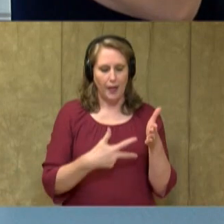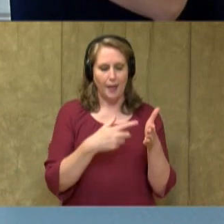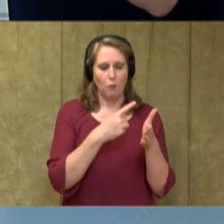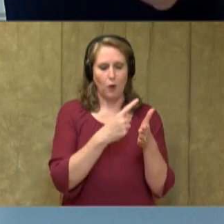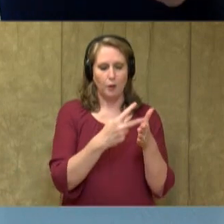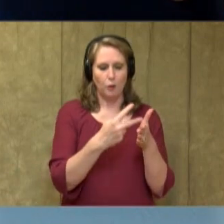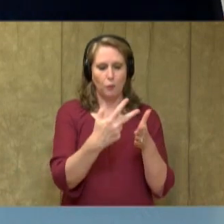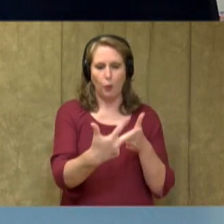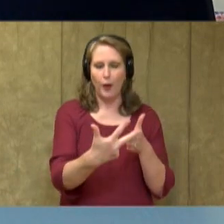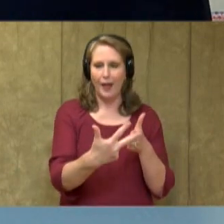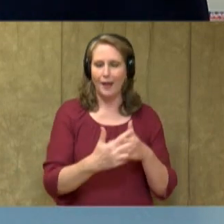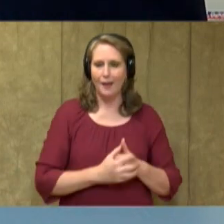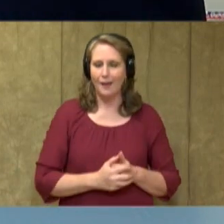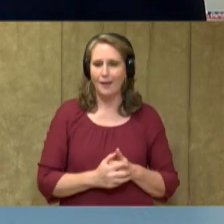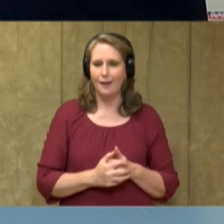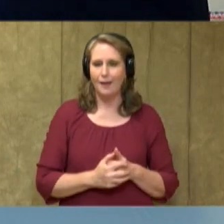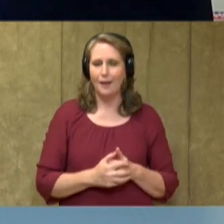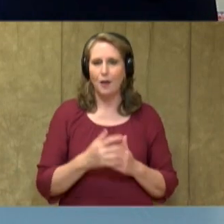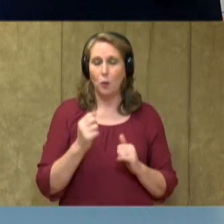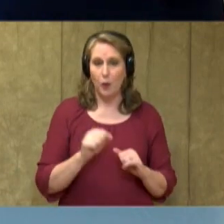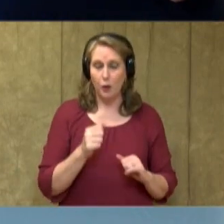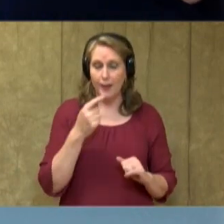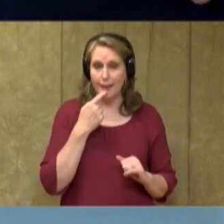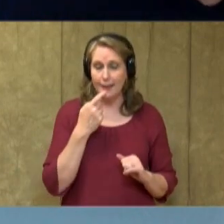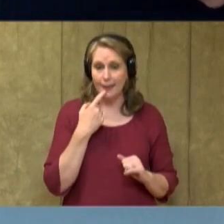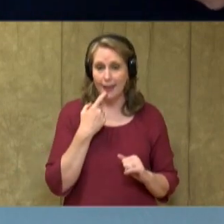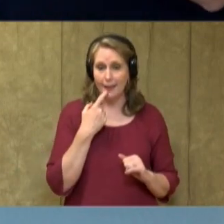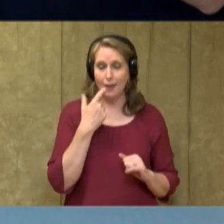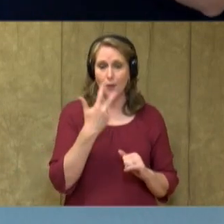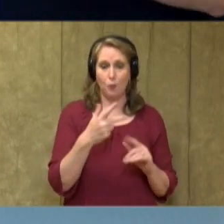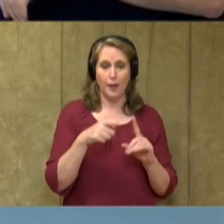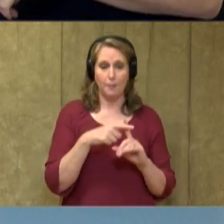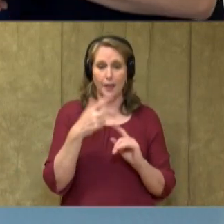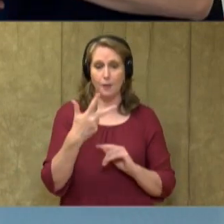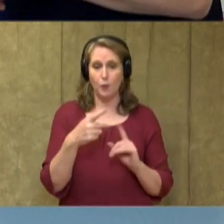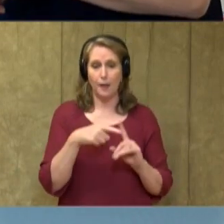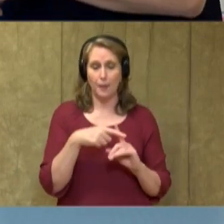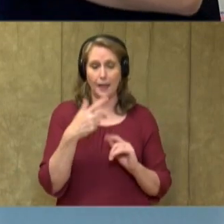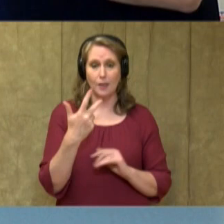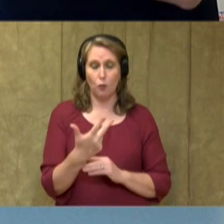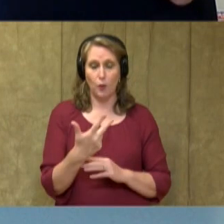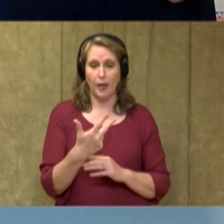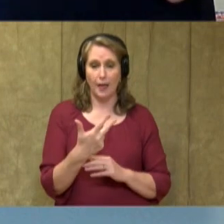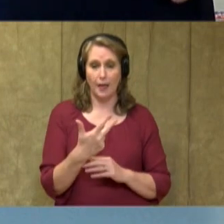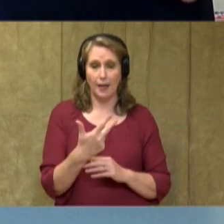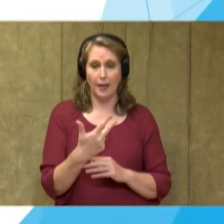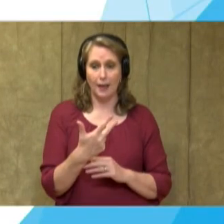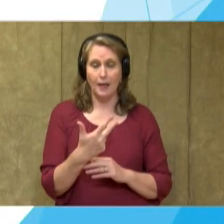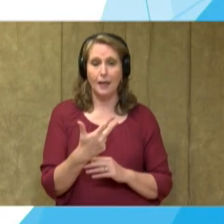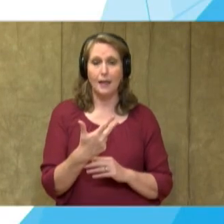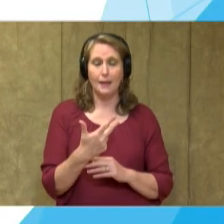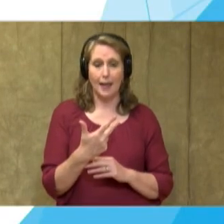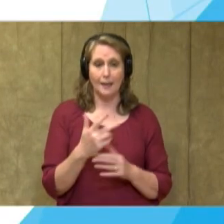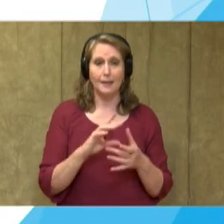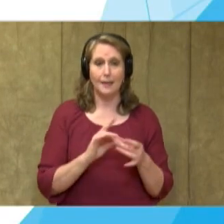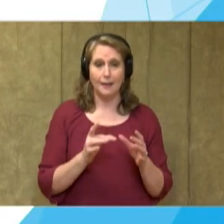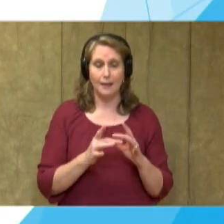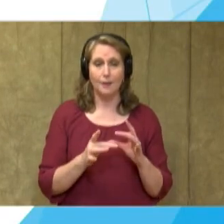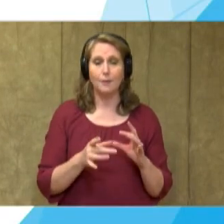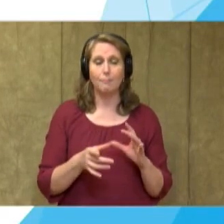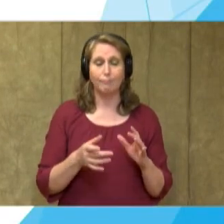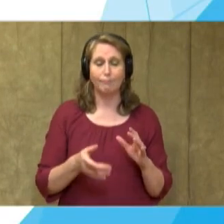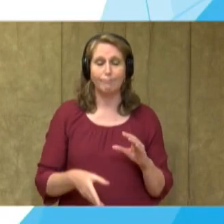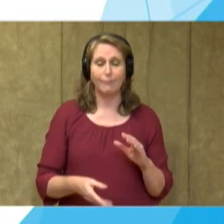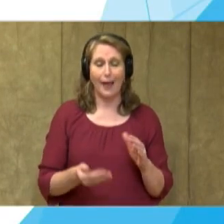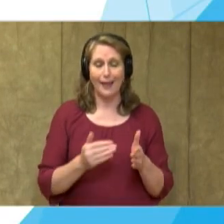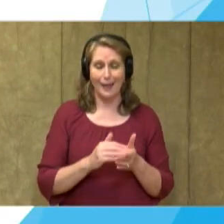of 3. Now, we could say 3 plus 3 plus 3. That's a repeated addition sentence, but we can